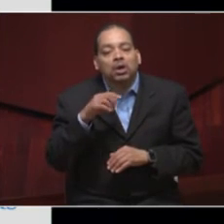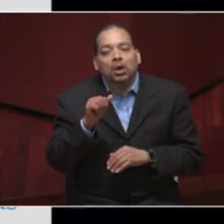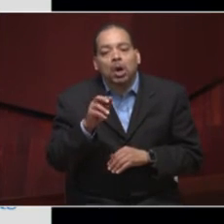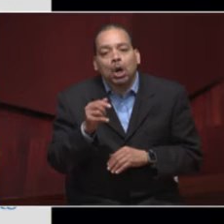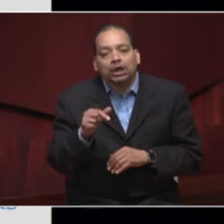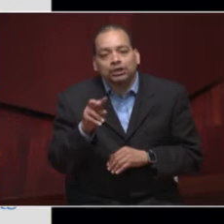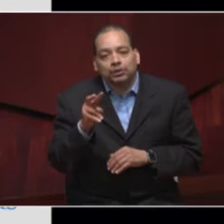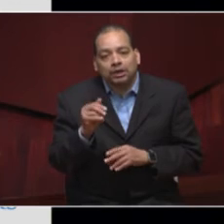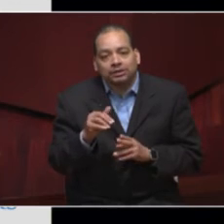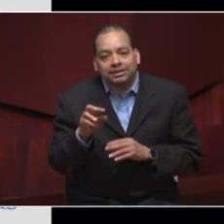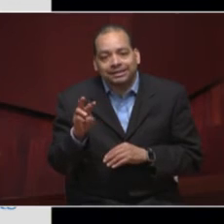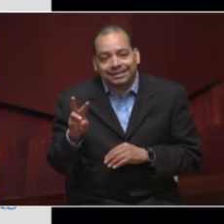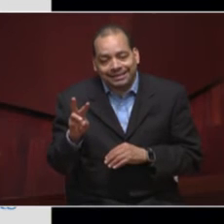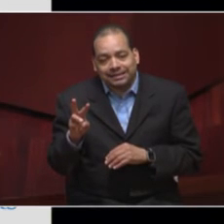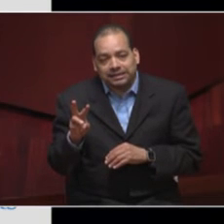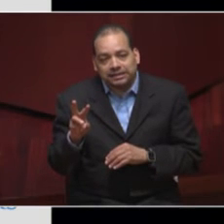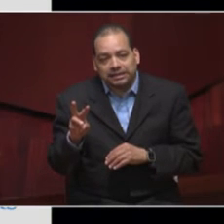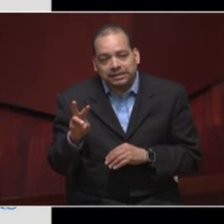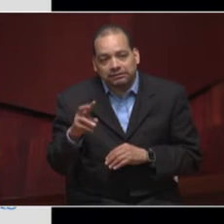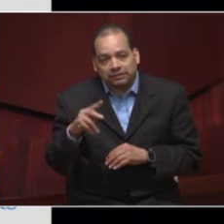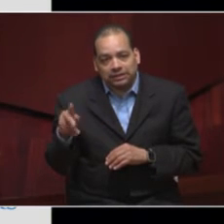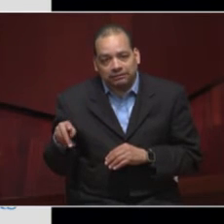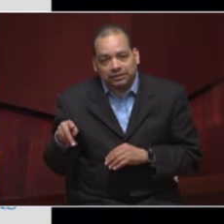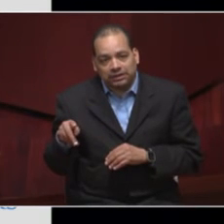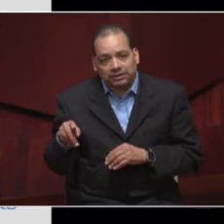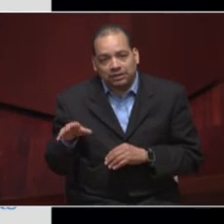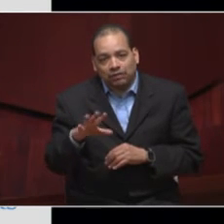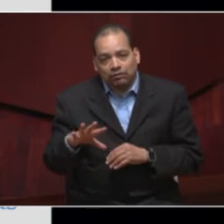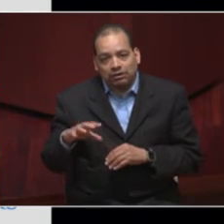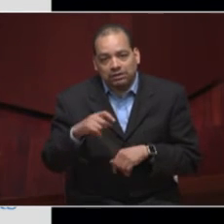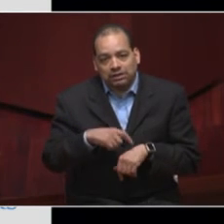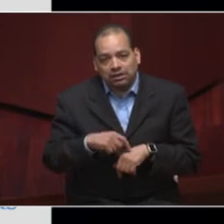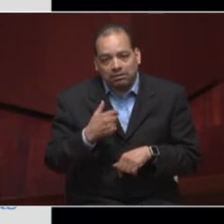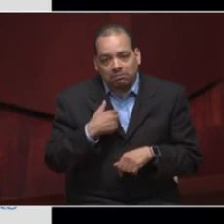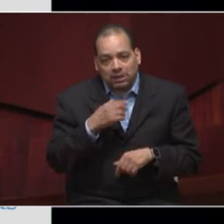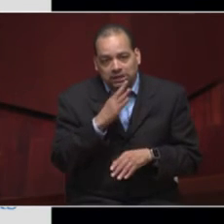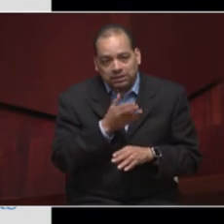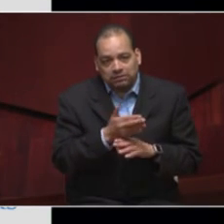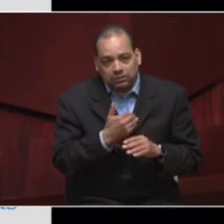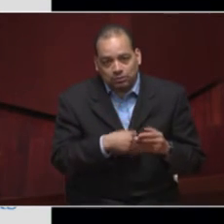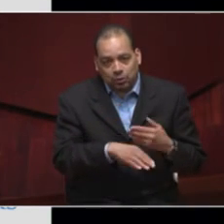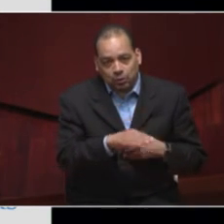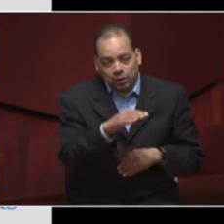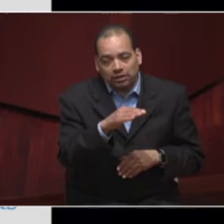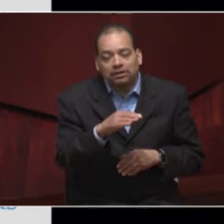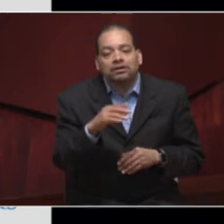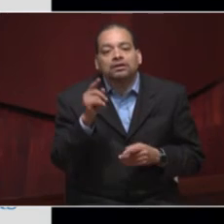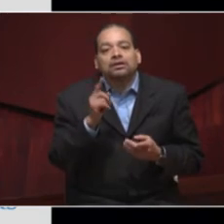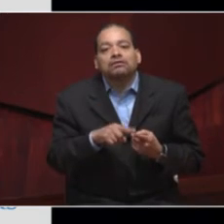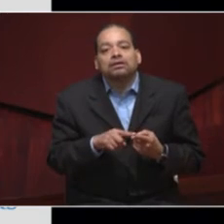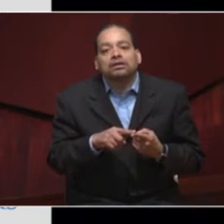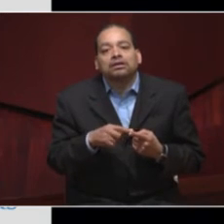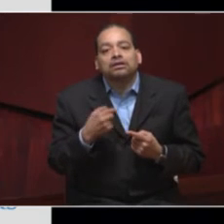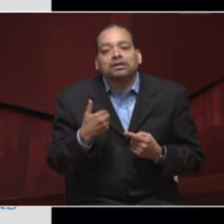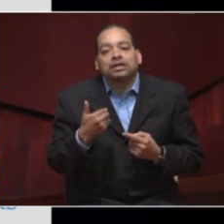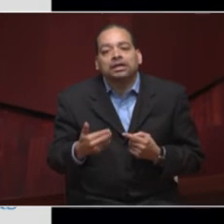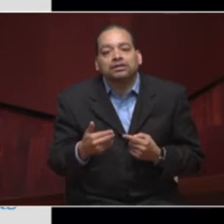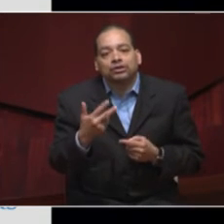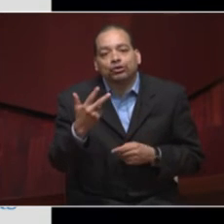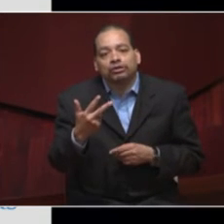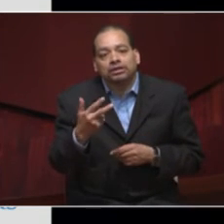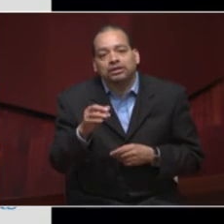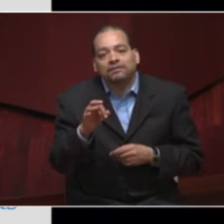August 20th, right around the time that my son was born. And through the next 3 fiscal